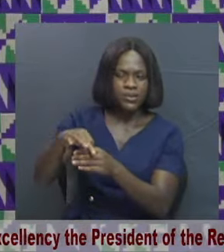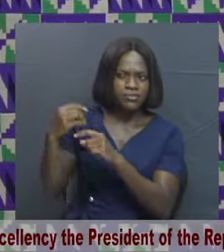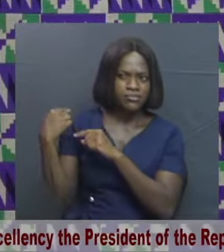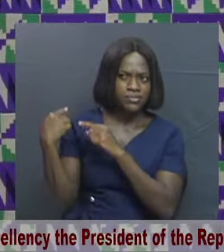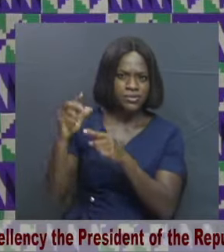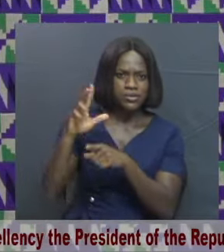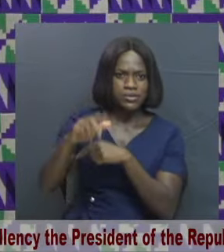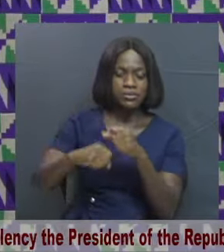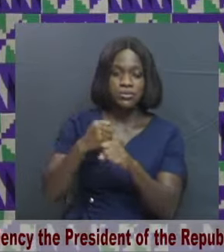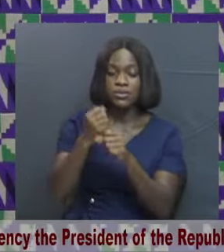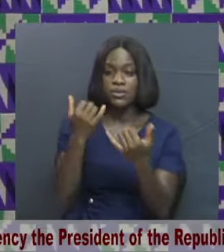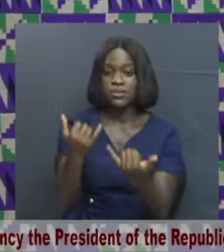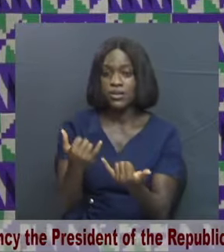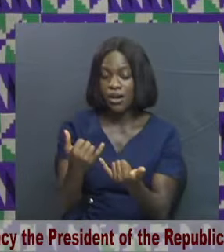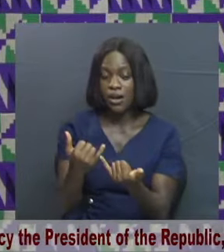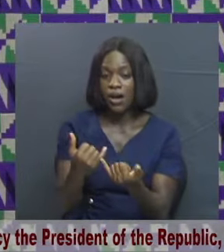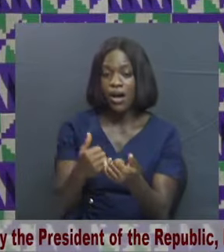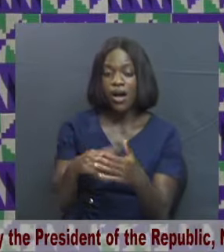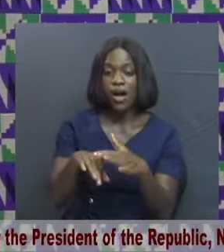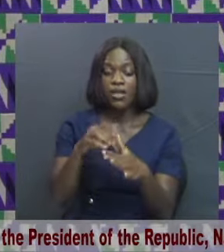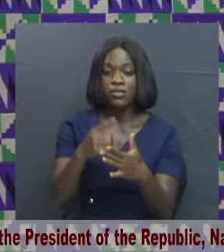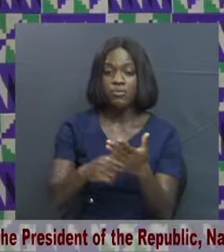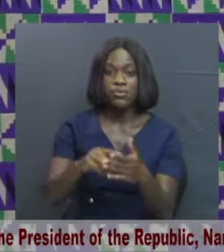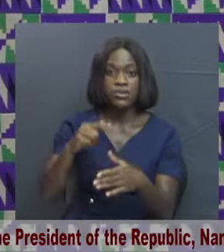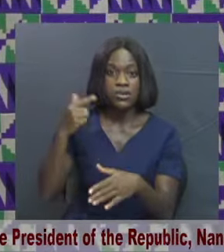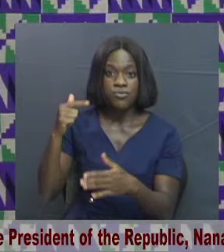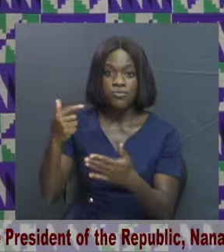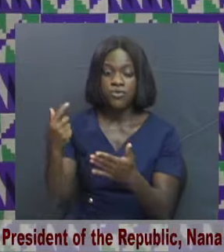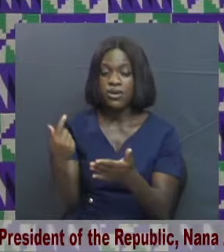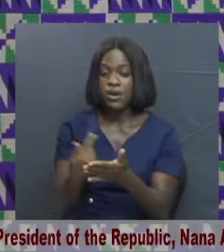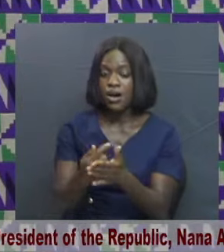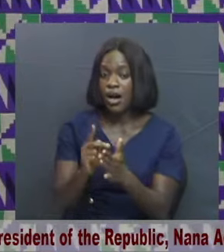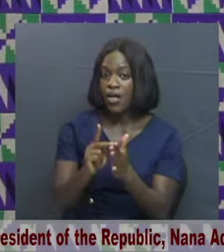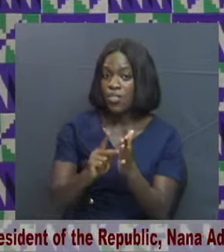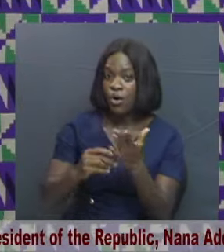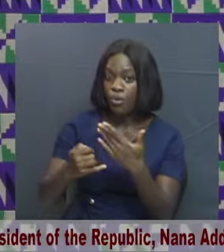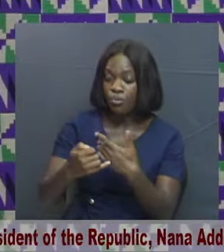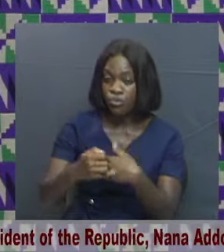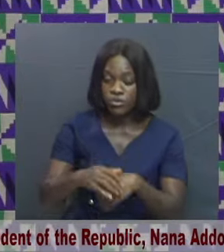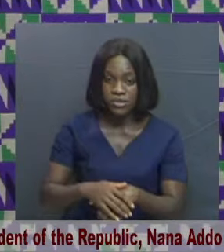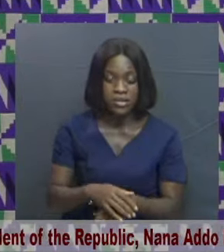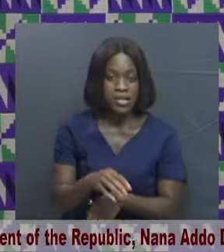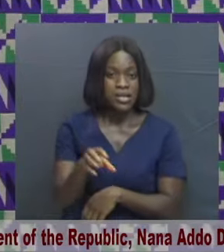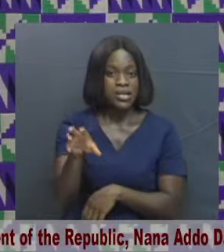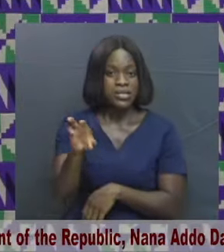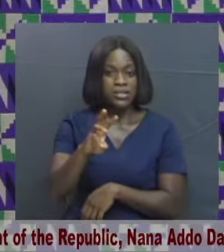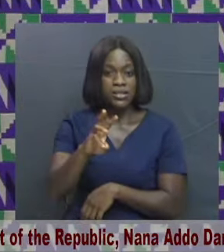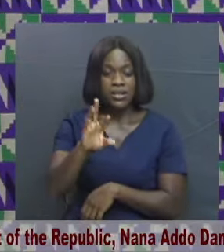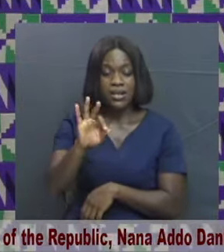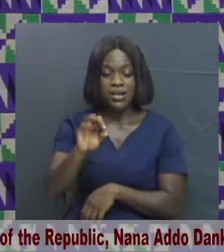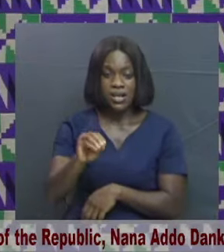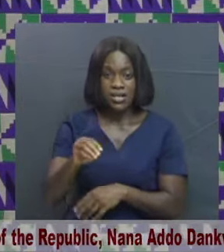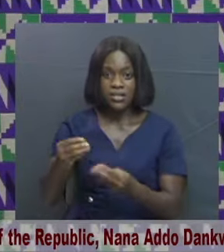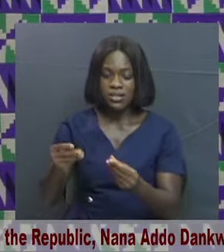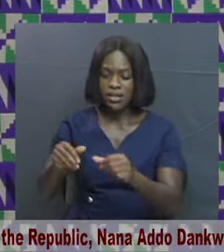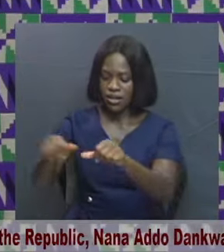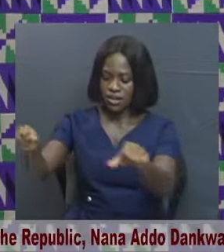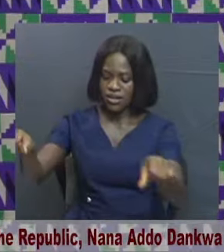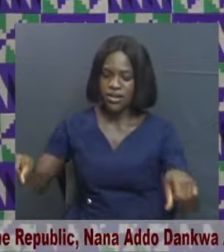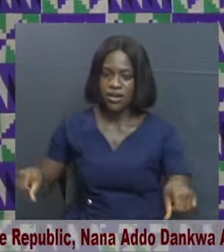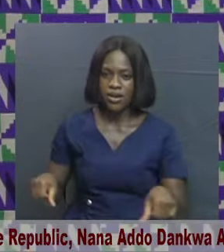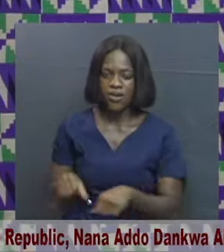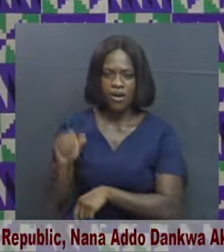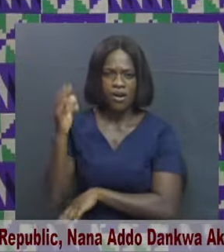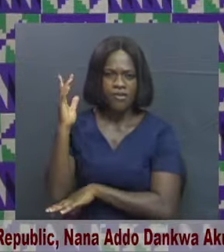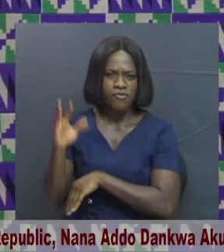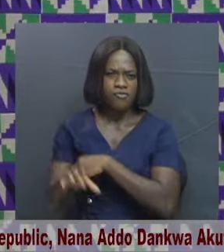years under the green Ghana project and some 690,000 hectares of degrad forest